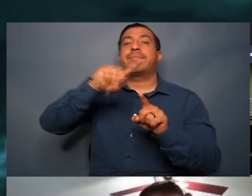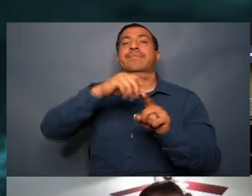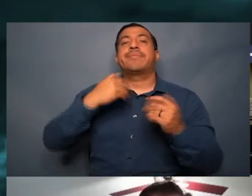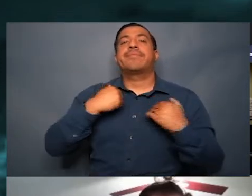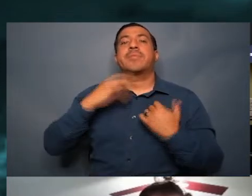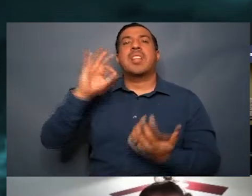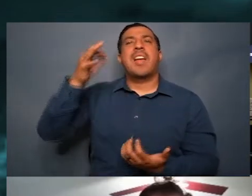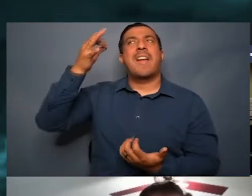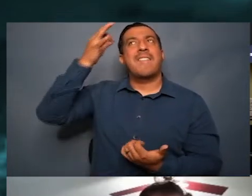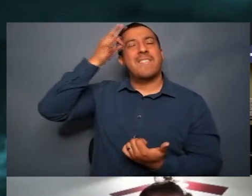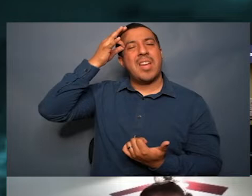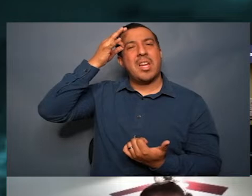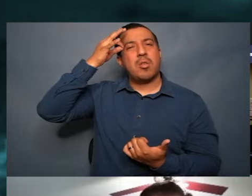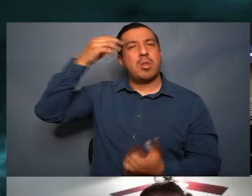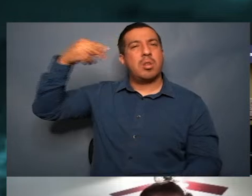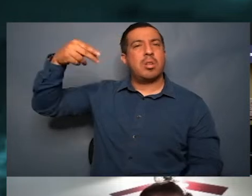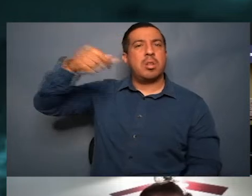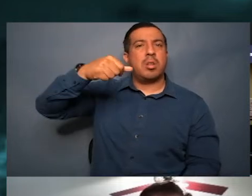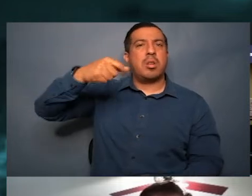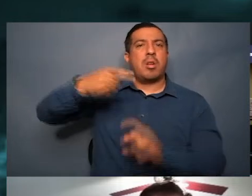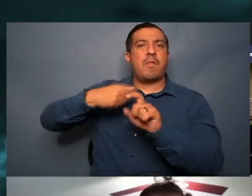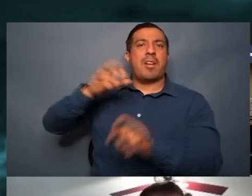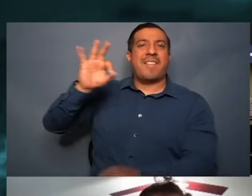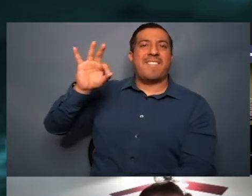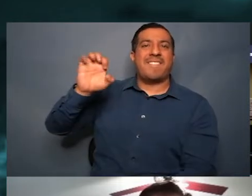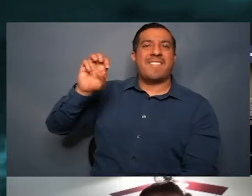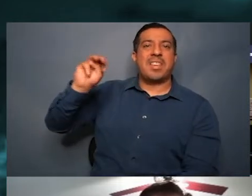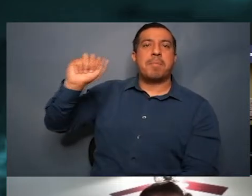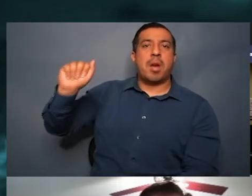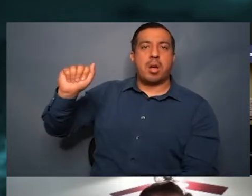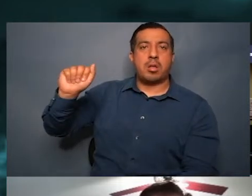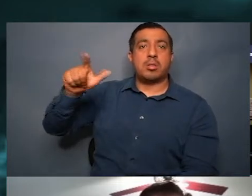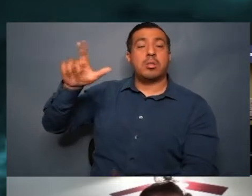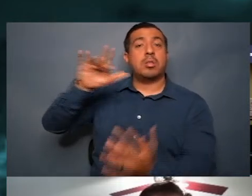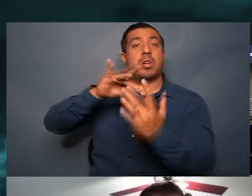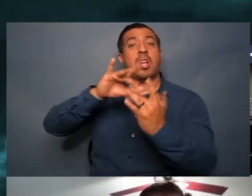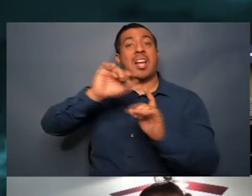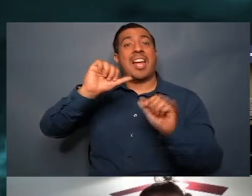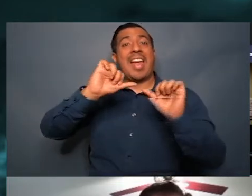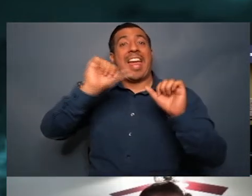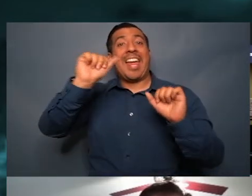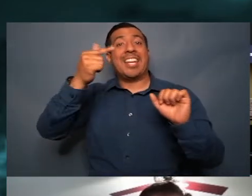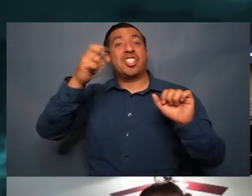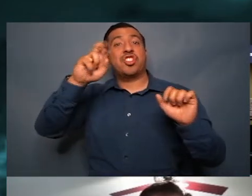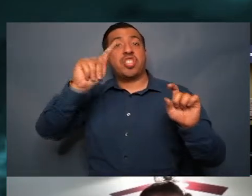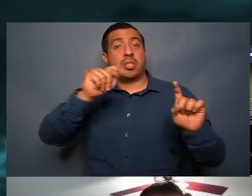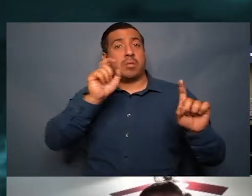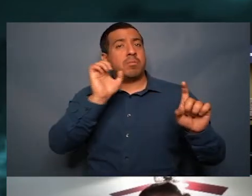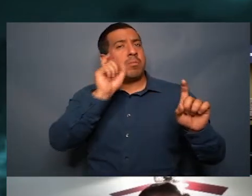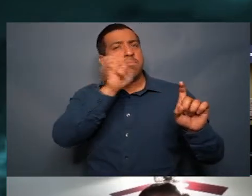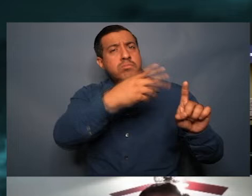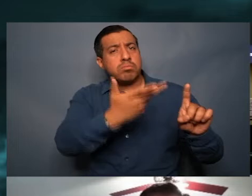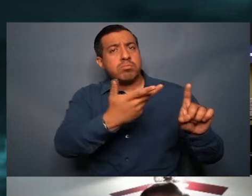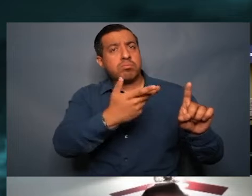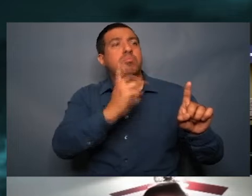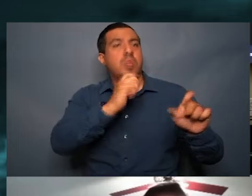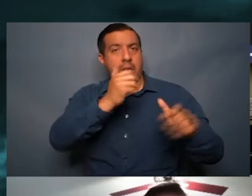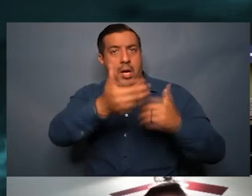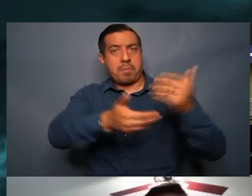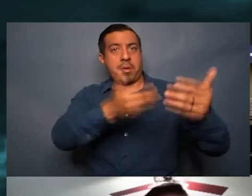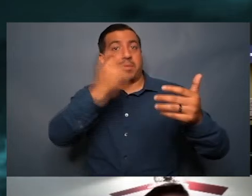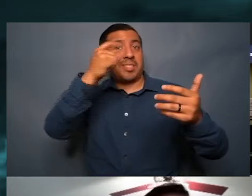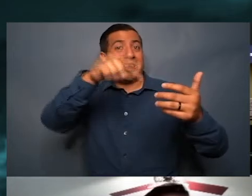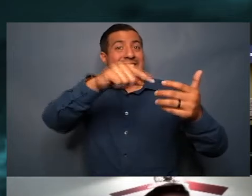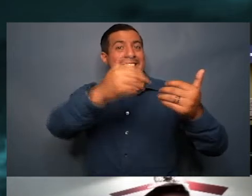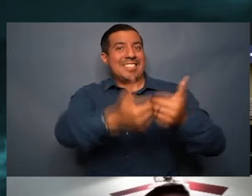it's federally and funded through FEMA. So you can contact your agent, they can get you in touch with and process it, but it's a